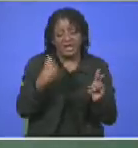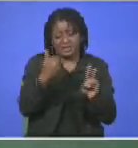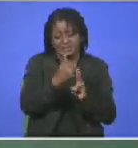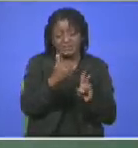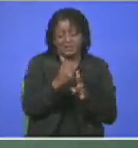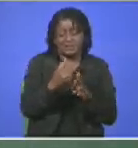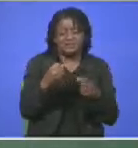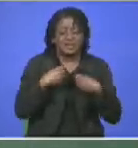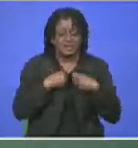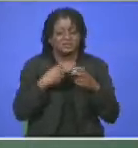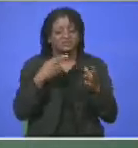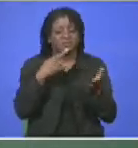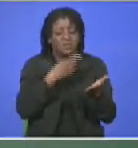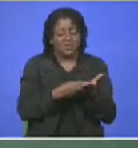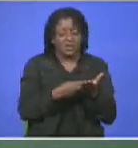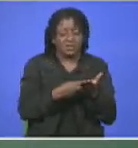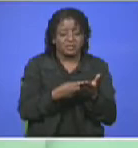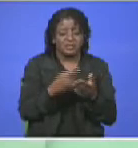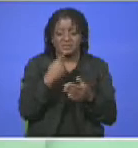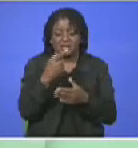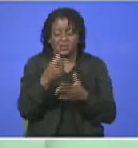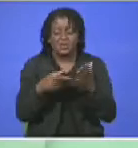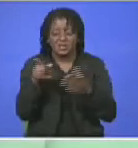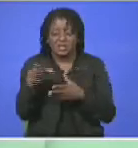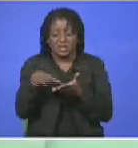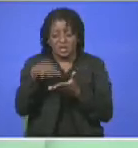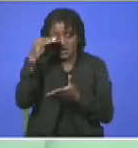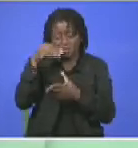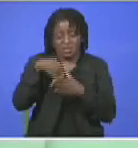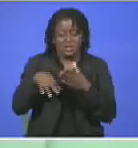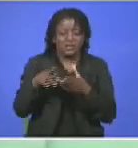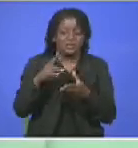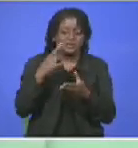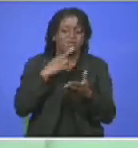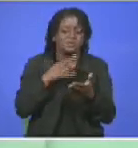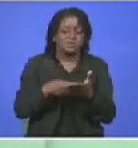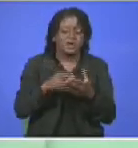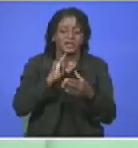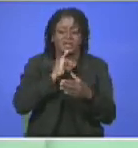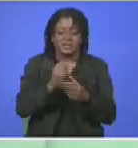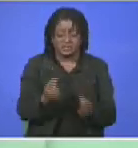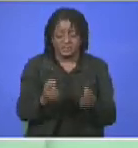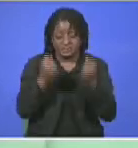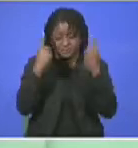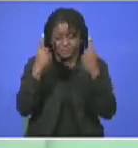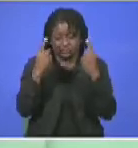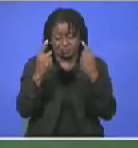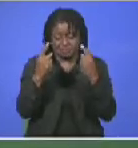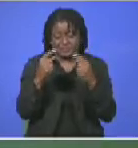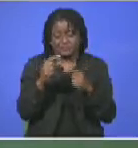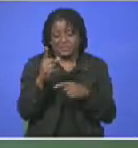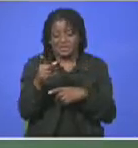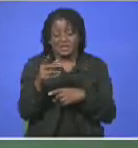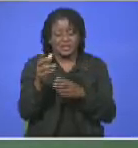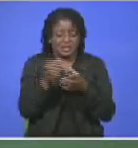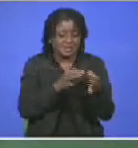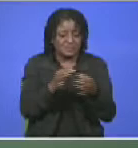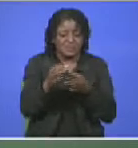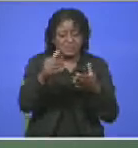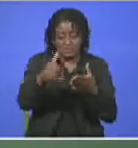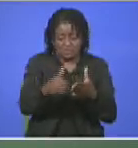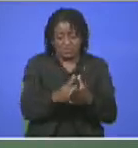by profession, says what he's learned so far in the BMA's report is quite alarming. He explains a new mandate given to the